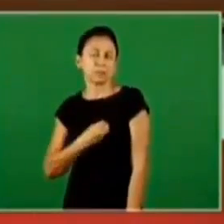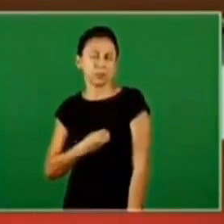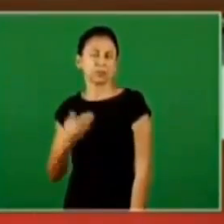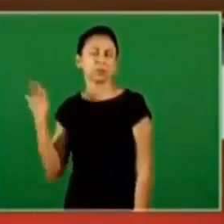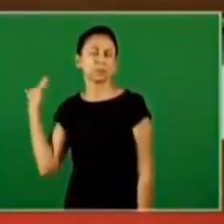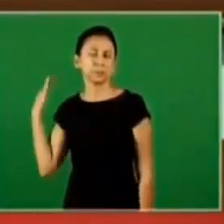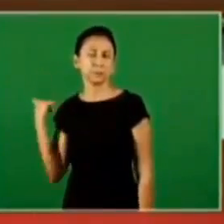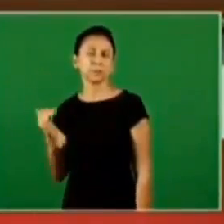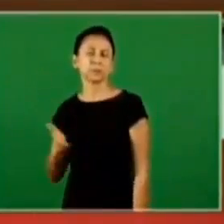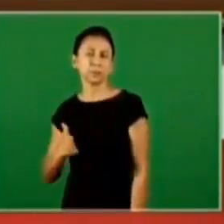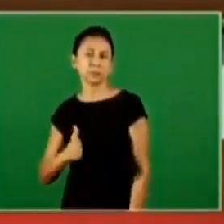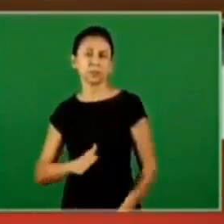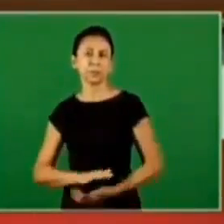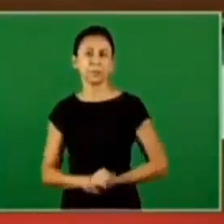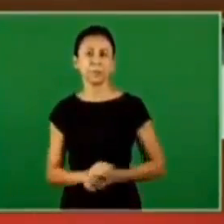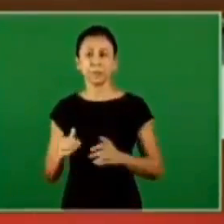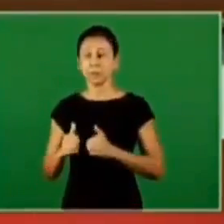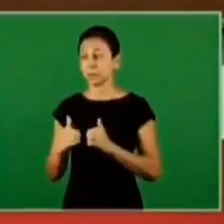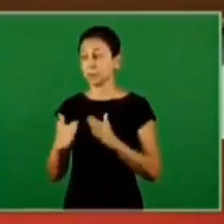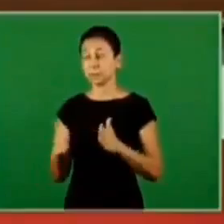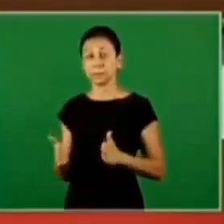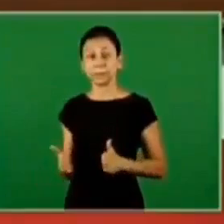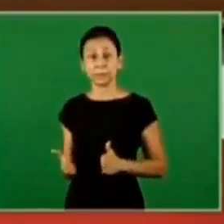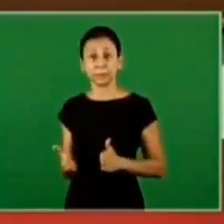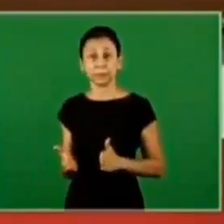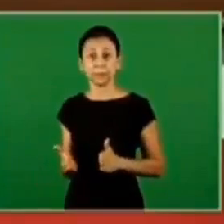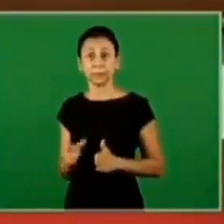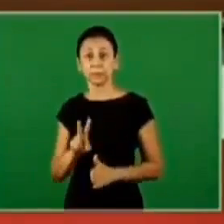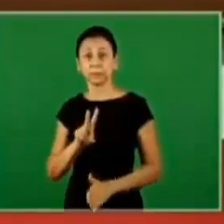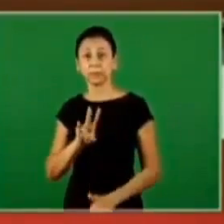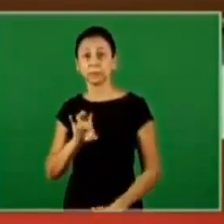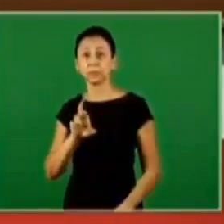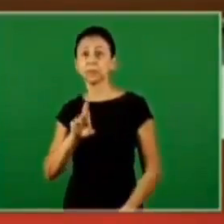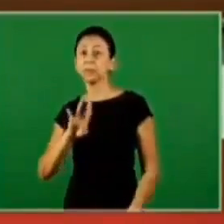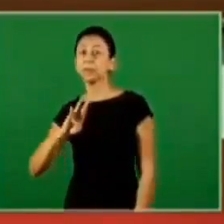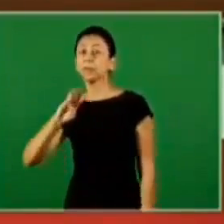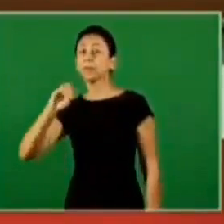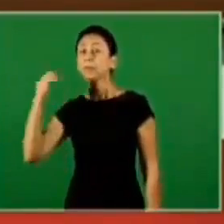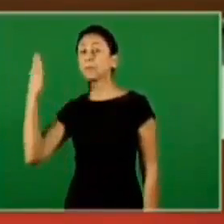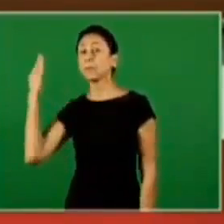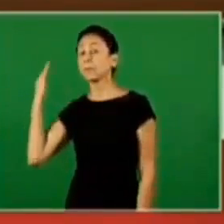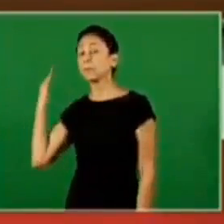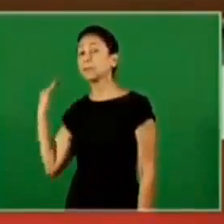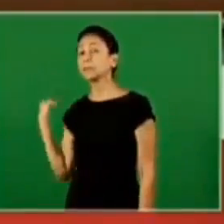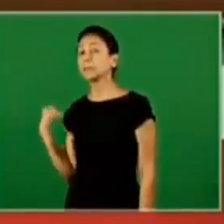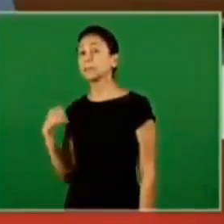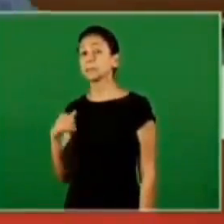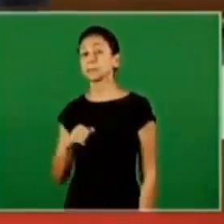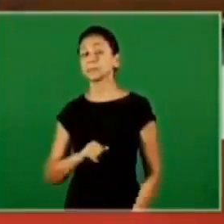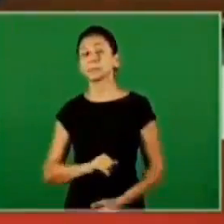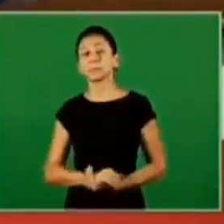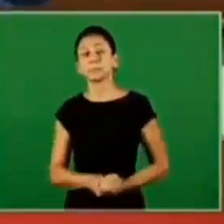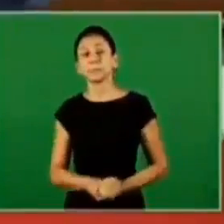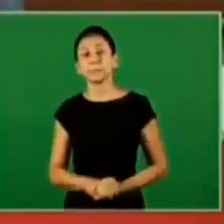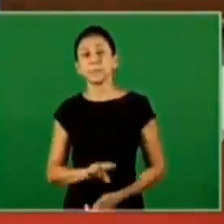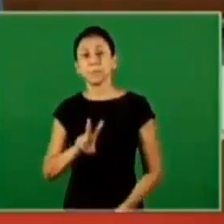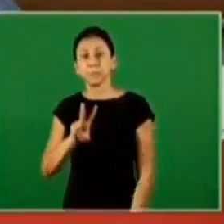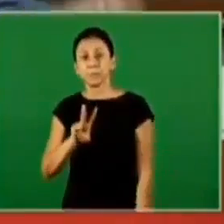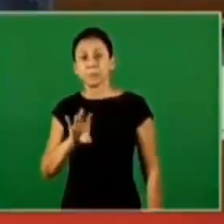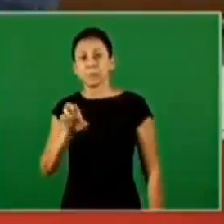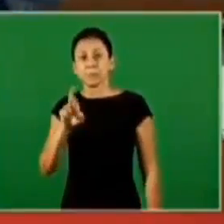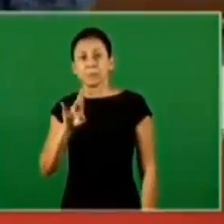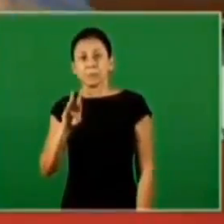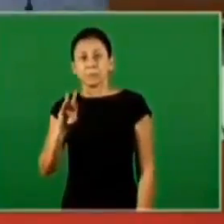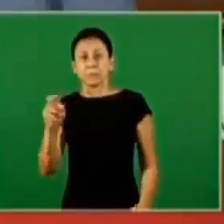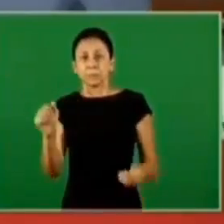beginning is different than this one. This is different. In the beginning was the Word. In the past, the Word was in the